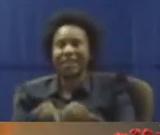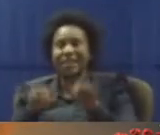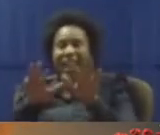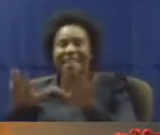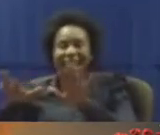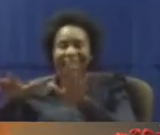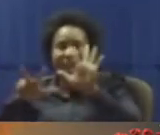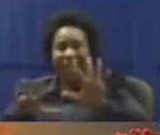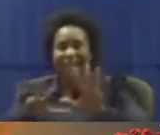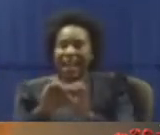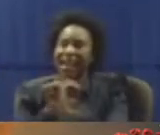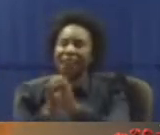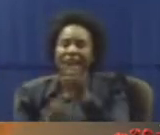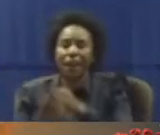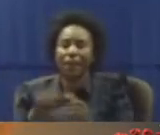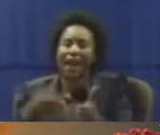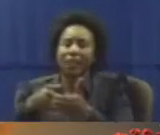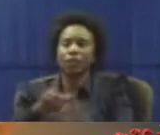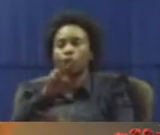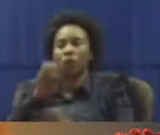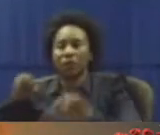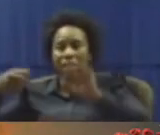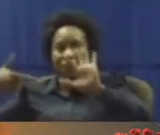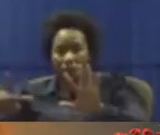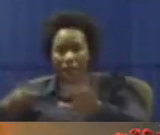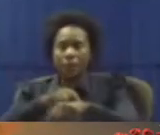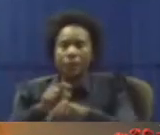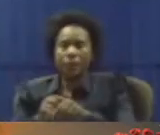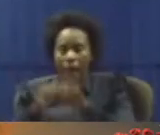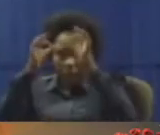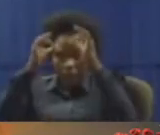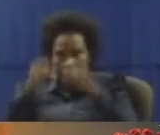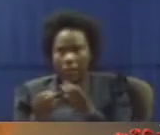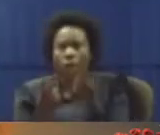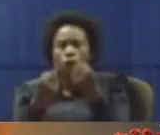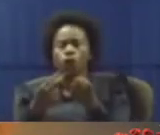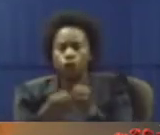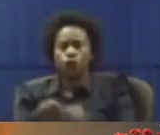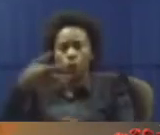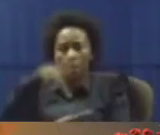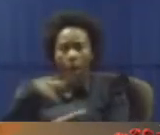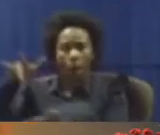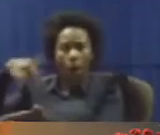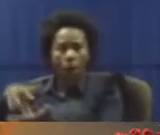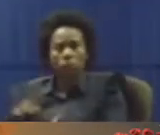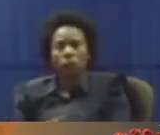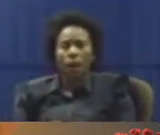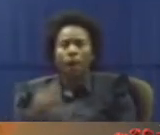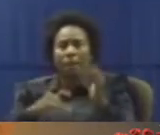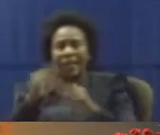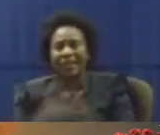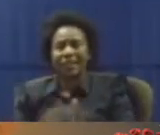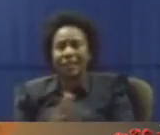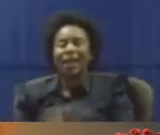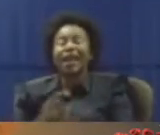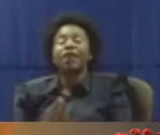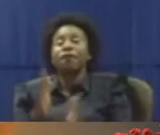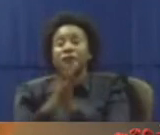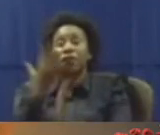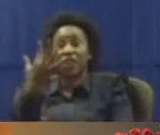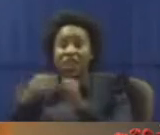nothing happened until 2007, when they hurriedly decided to commission new power stations that a decade and a half later are still not